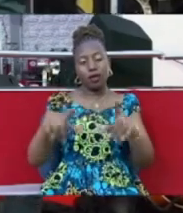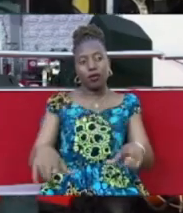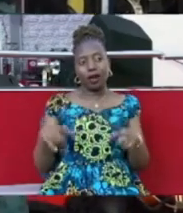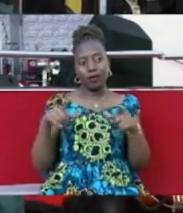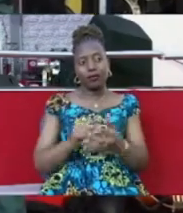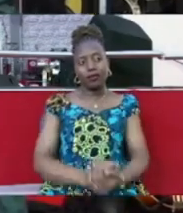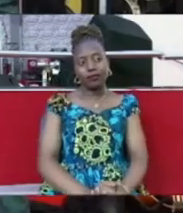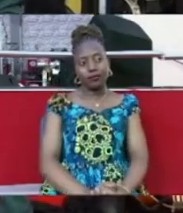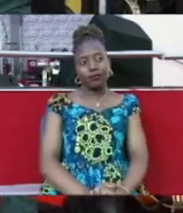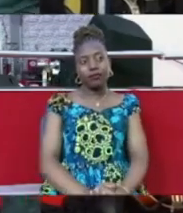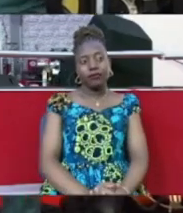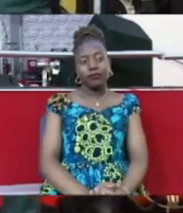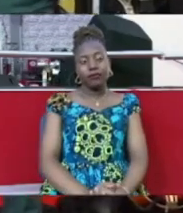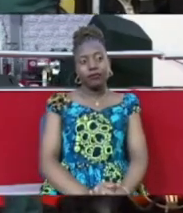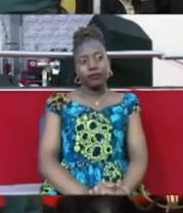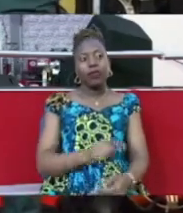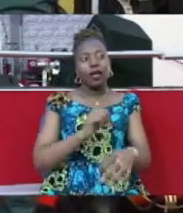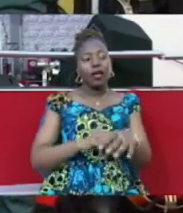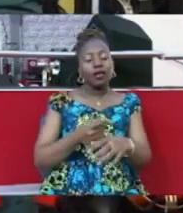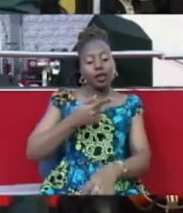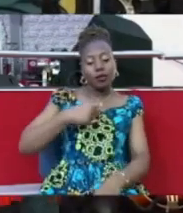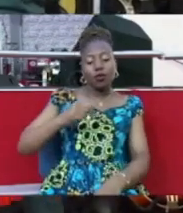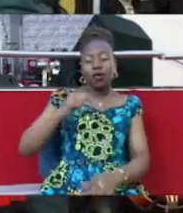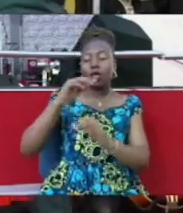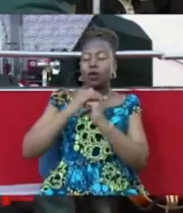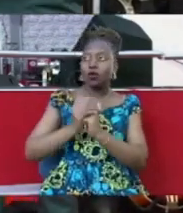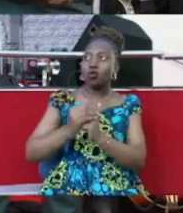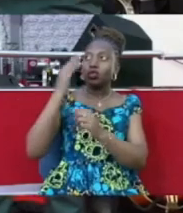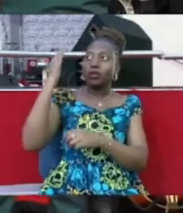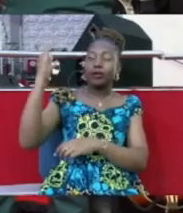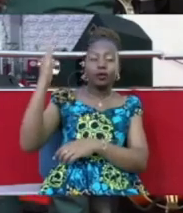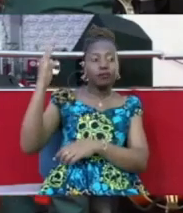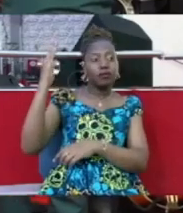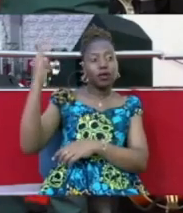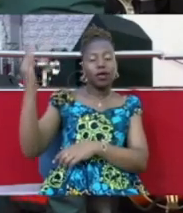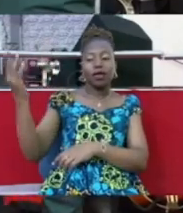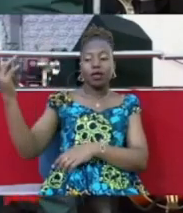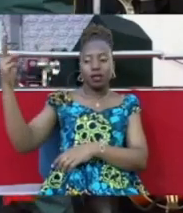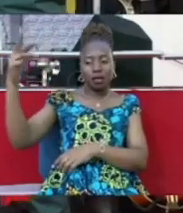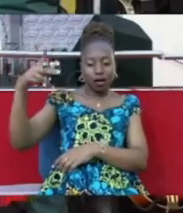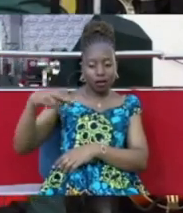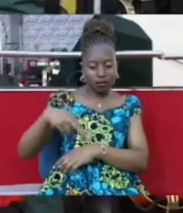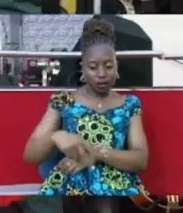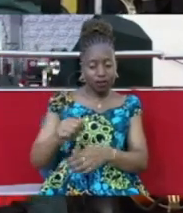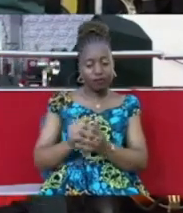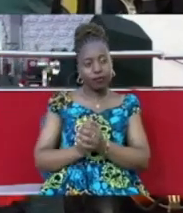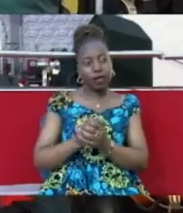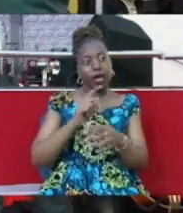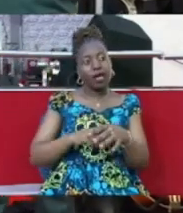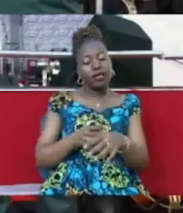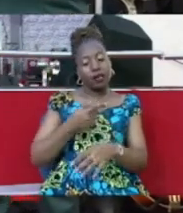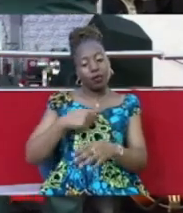anahitaji tuwe navyo katika. When you worship him, he comes. Anapomwabudu yeye hushuka. When we worship him, he touches